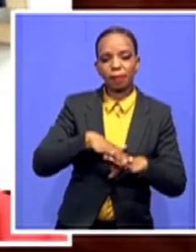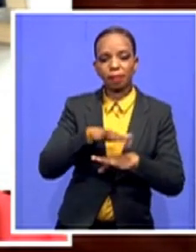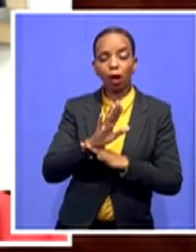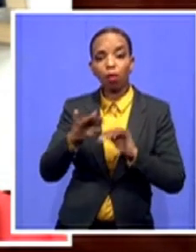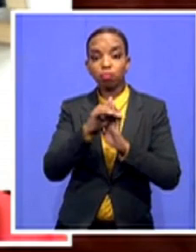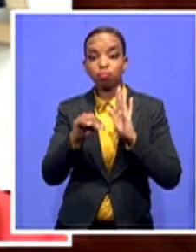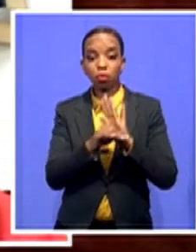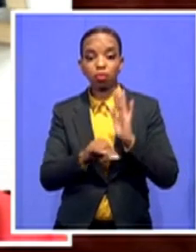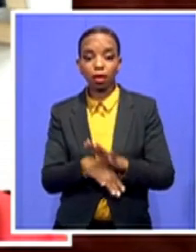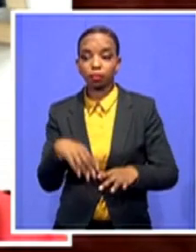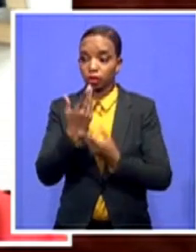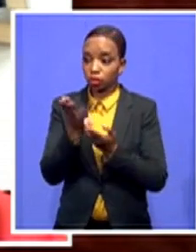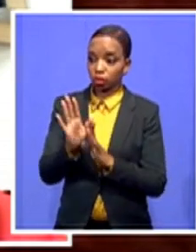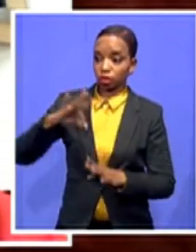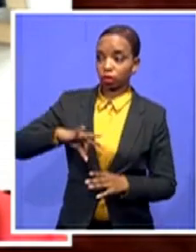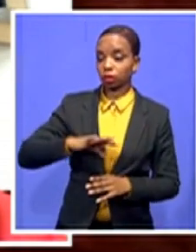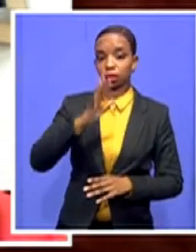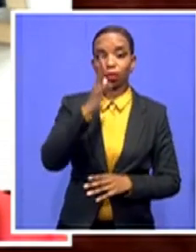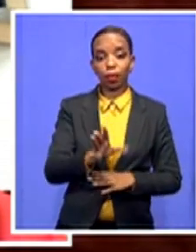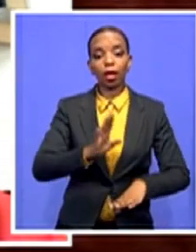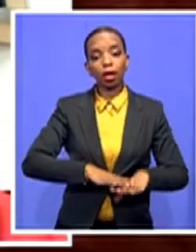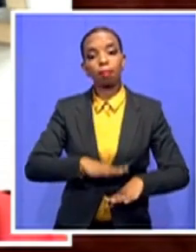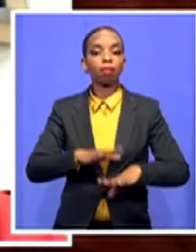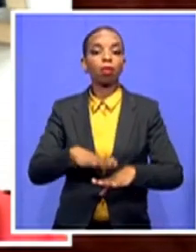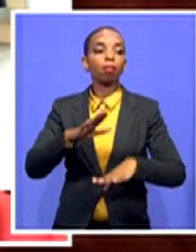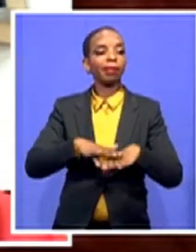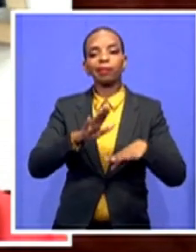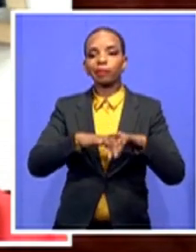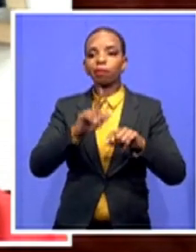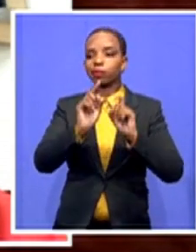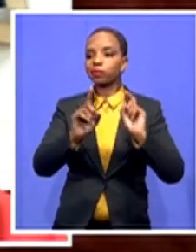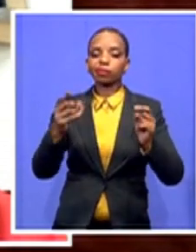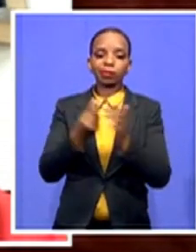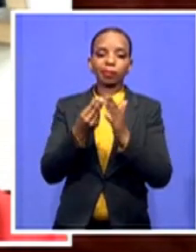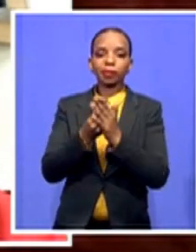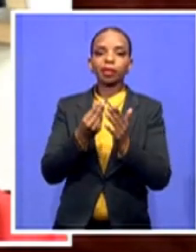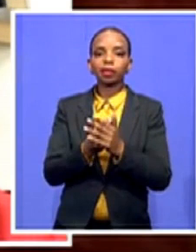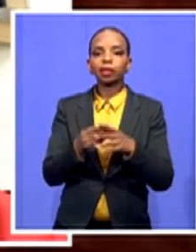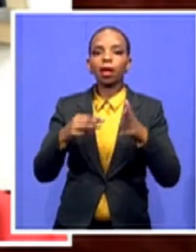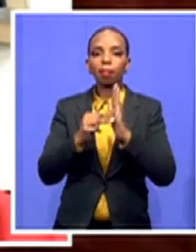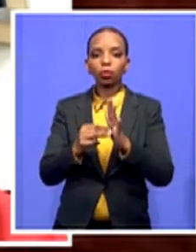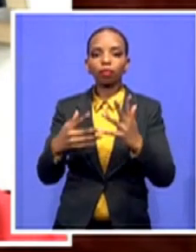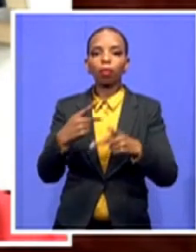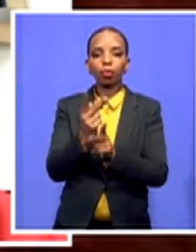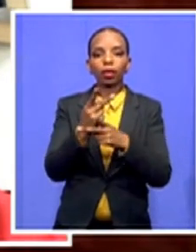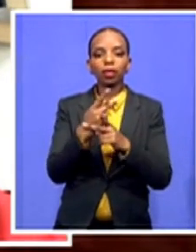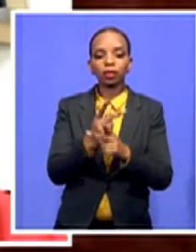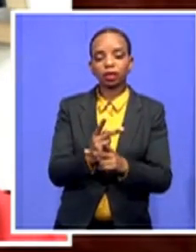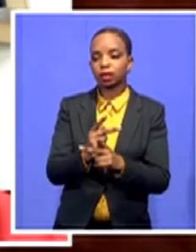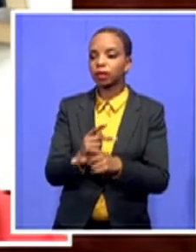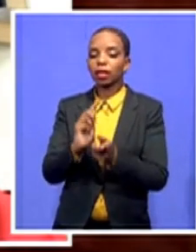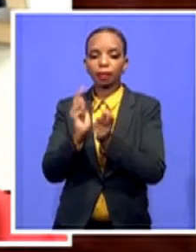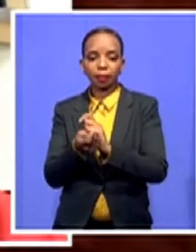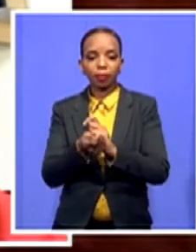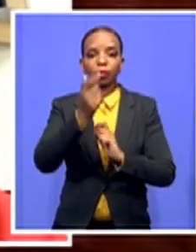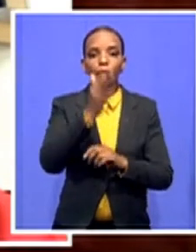and more entrenchment of the capitalist mode of production and the removal of the state from the economy through